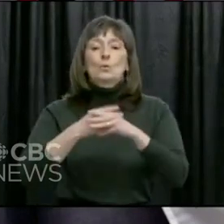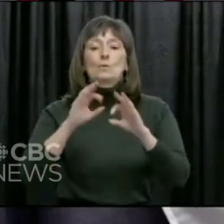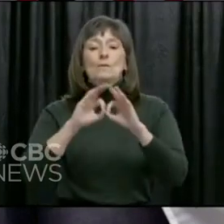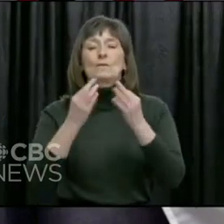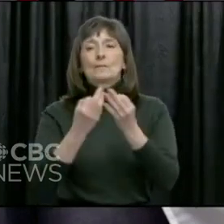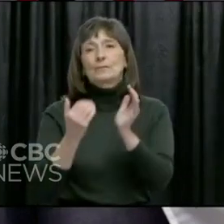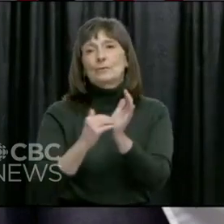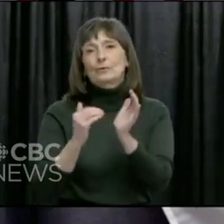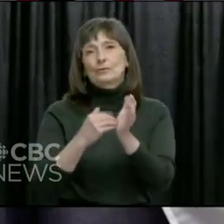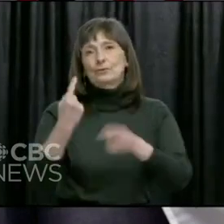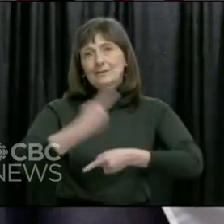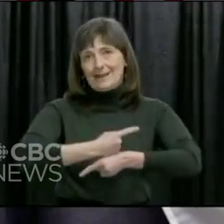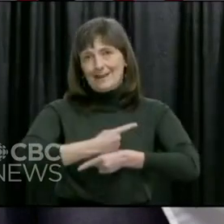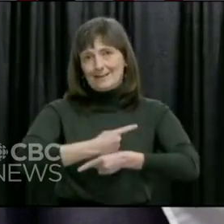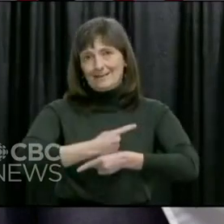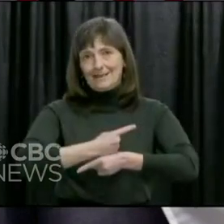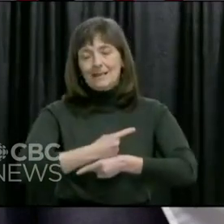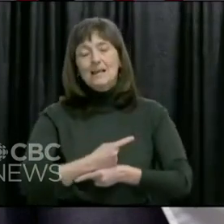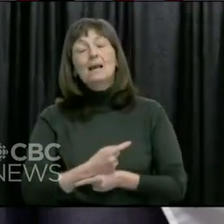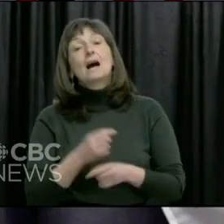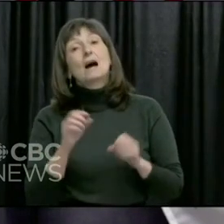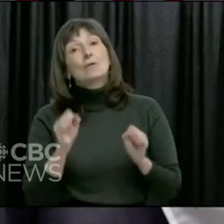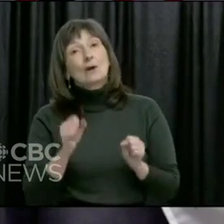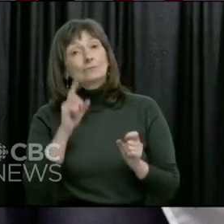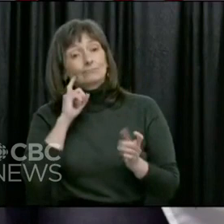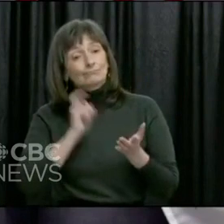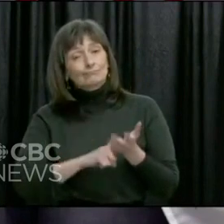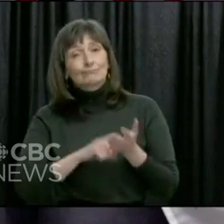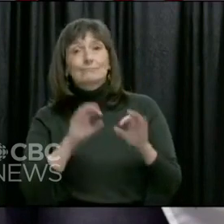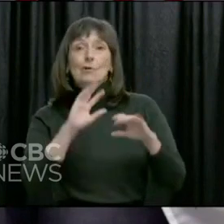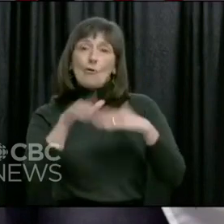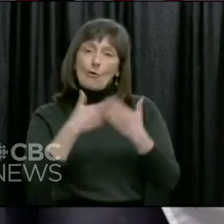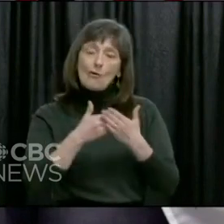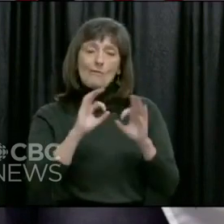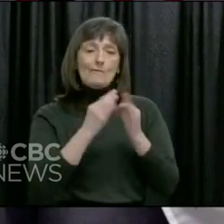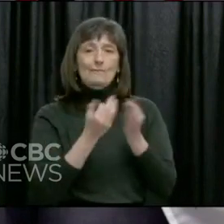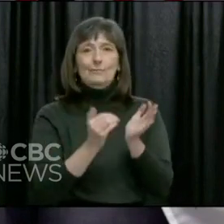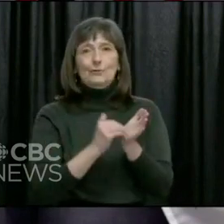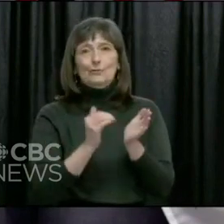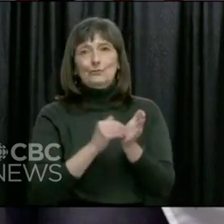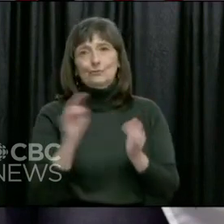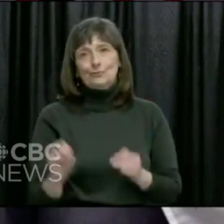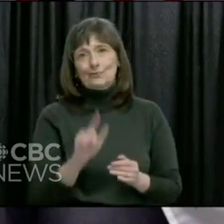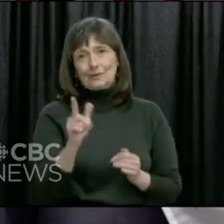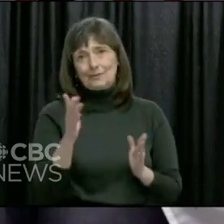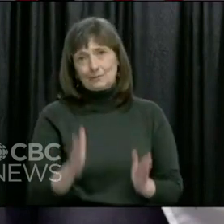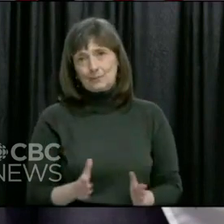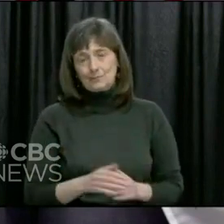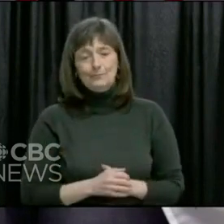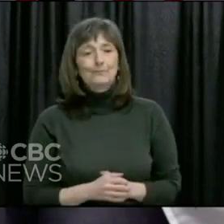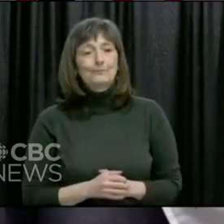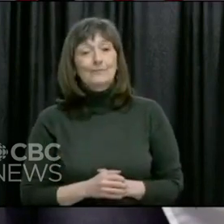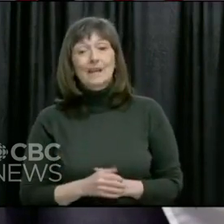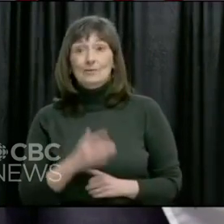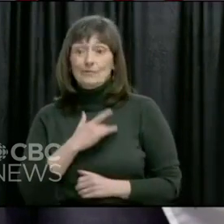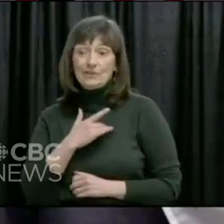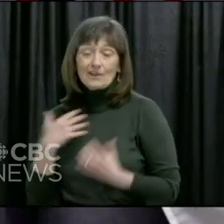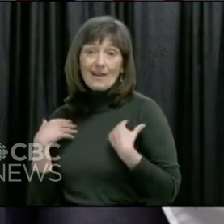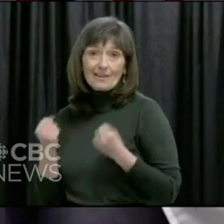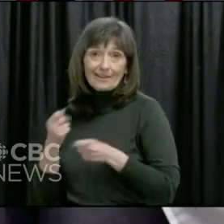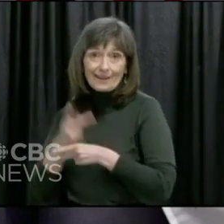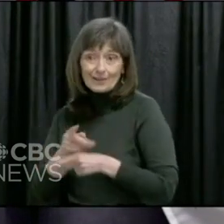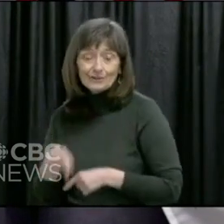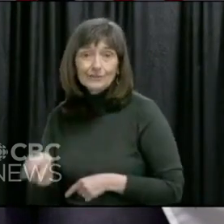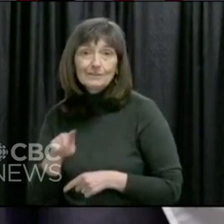to highlight the invaluable role and contribution of family physicians in our province, in our provincial healthcare system.